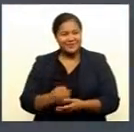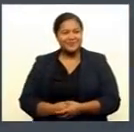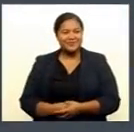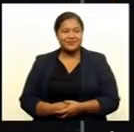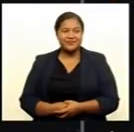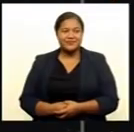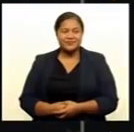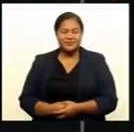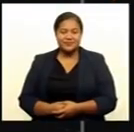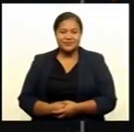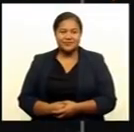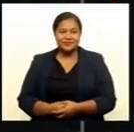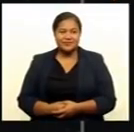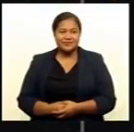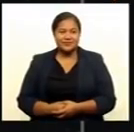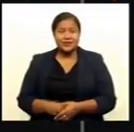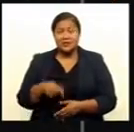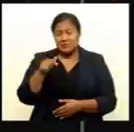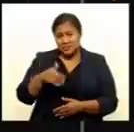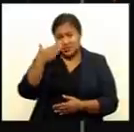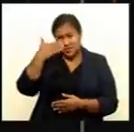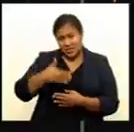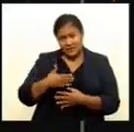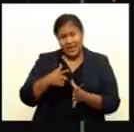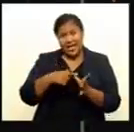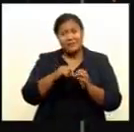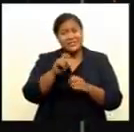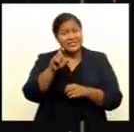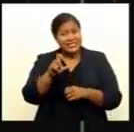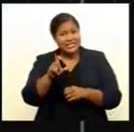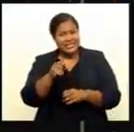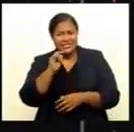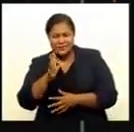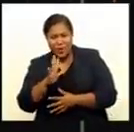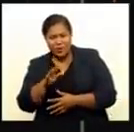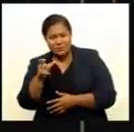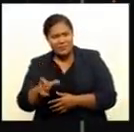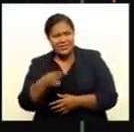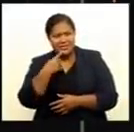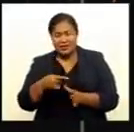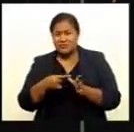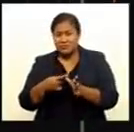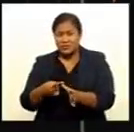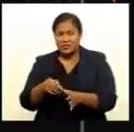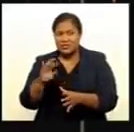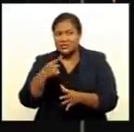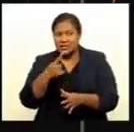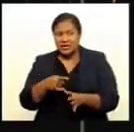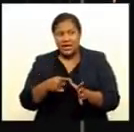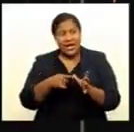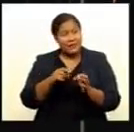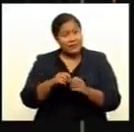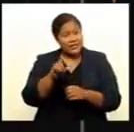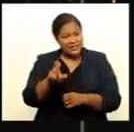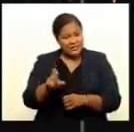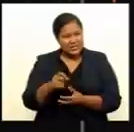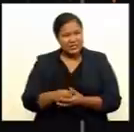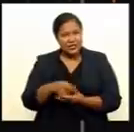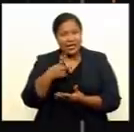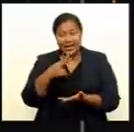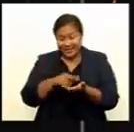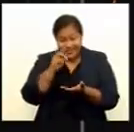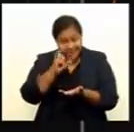FBC News. And this evening, an ABC spokesperson responded, saying the ABC has verified the claims made